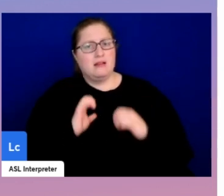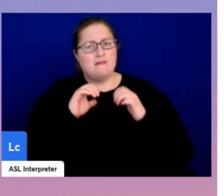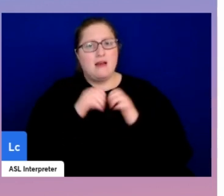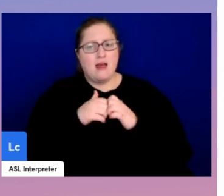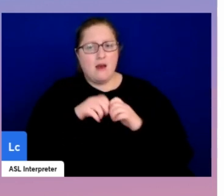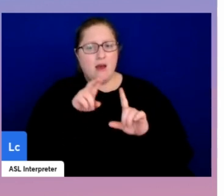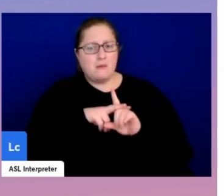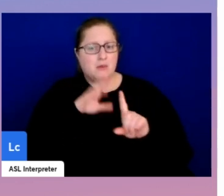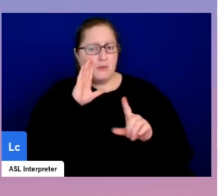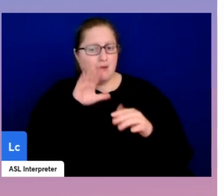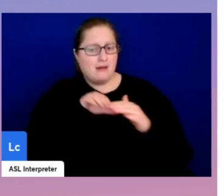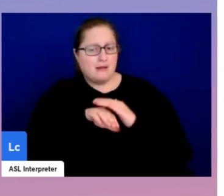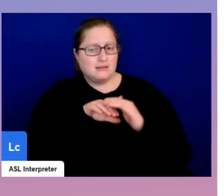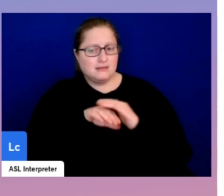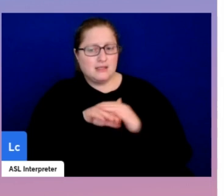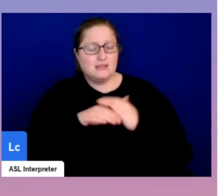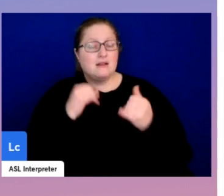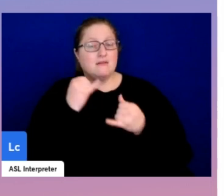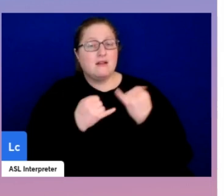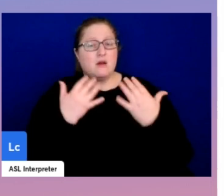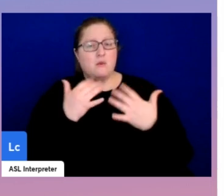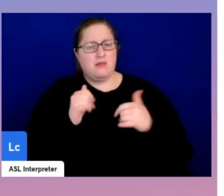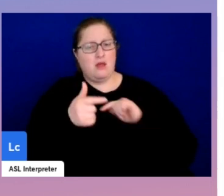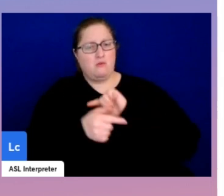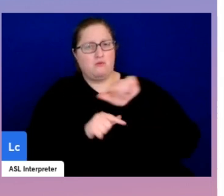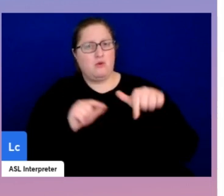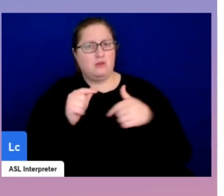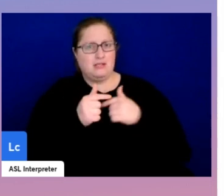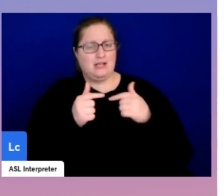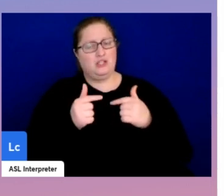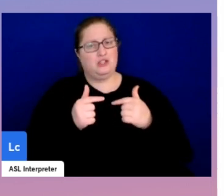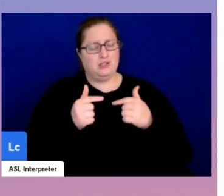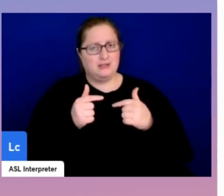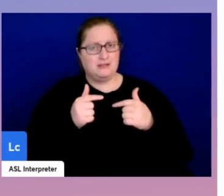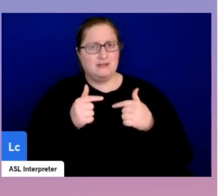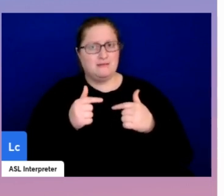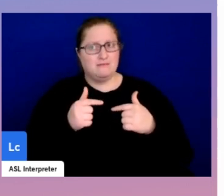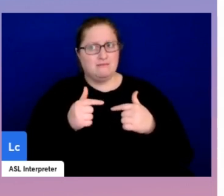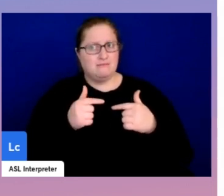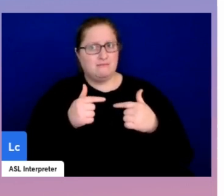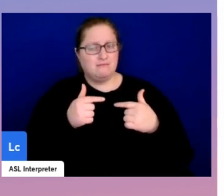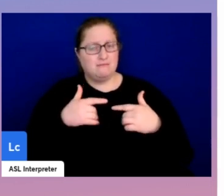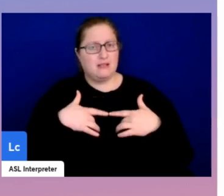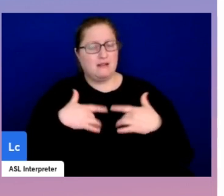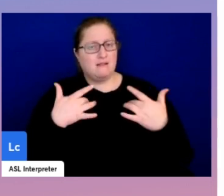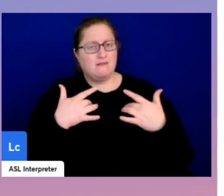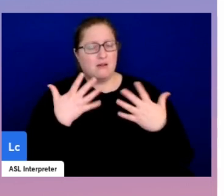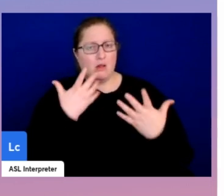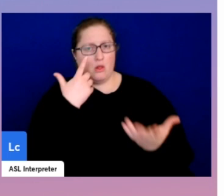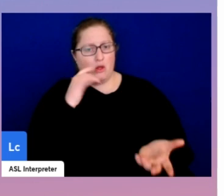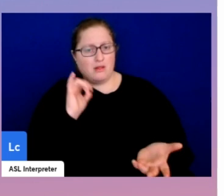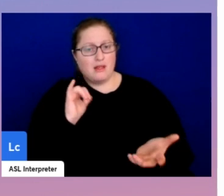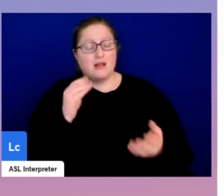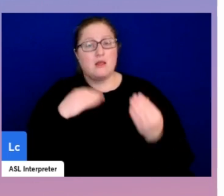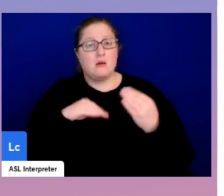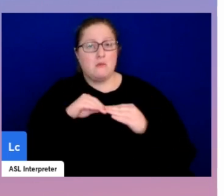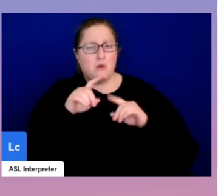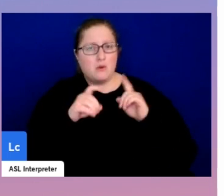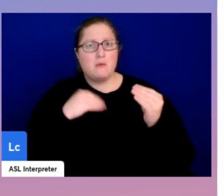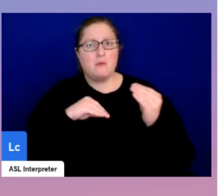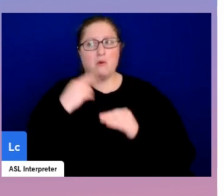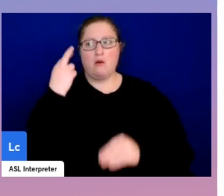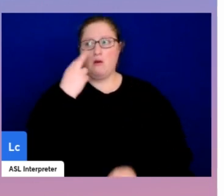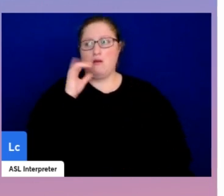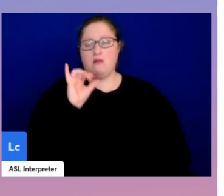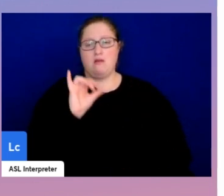access them? And finally, what does the rotation ceremony look like? The more questions like this that are asked, the larger the realization that